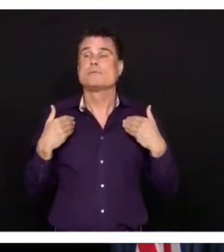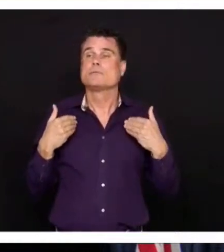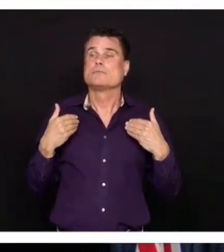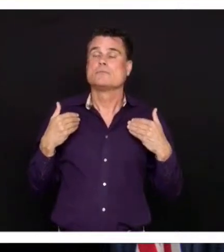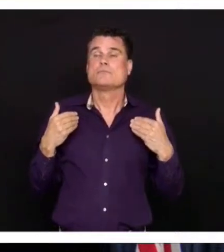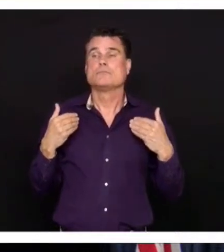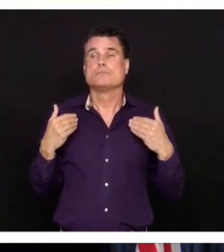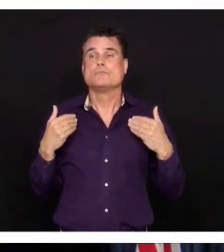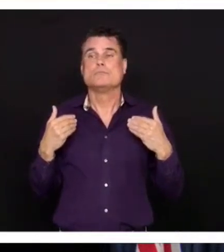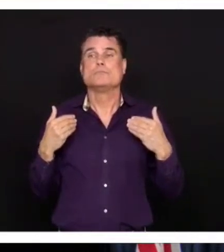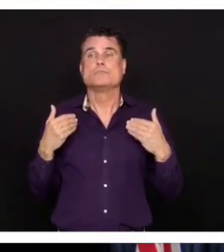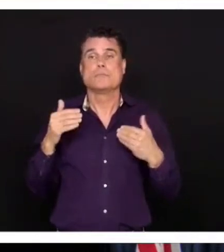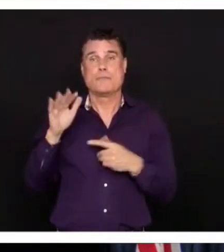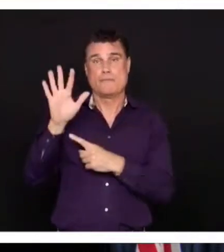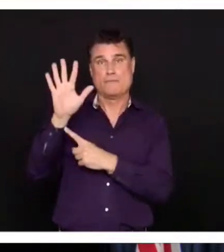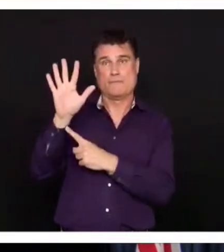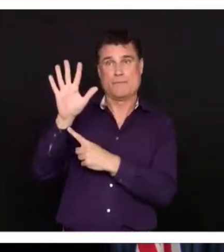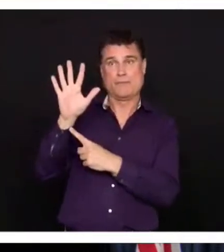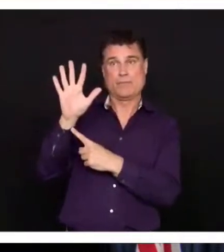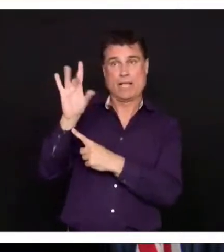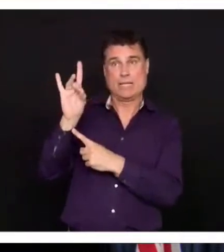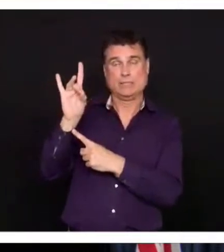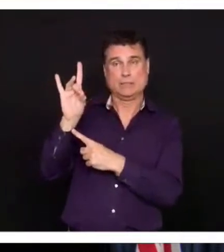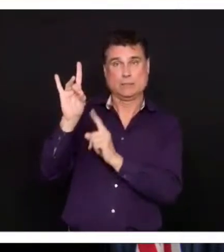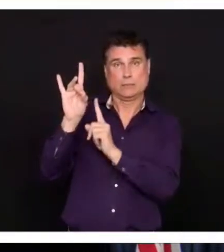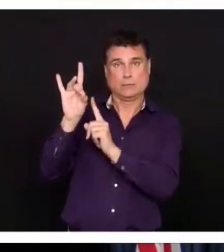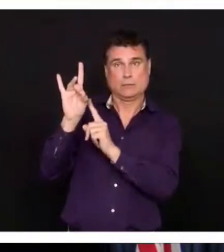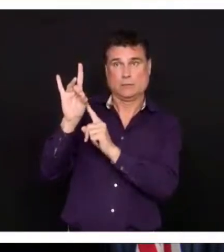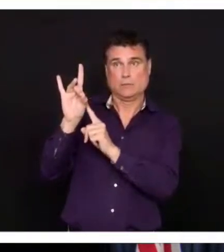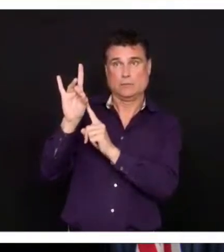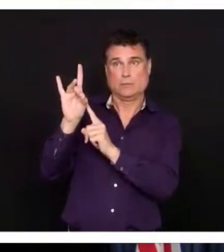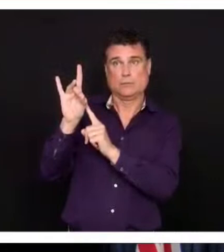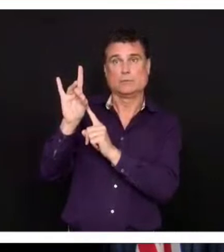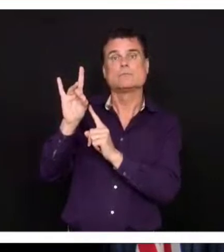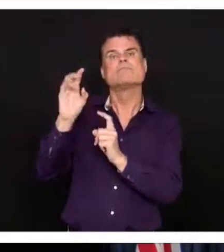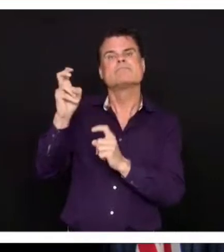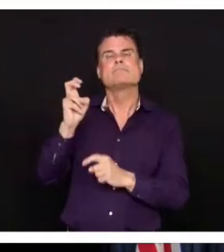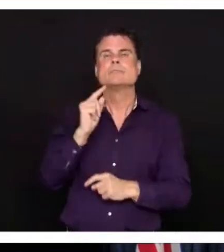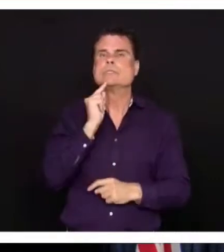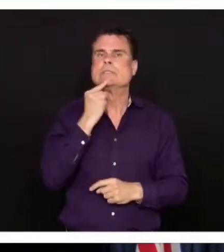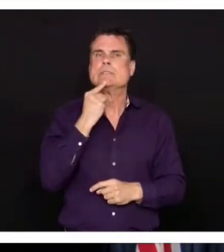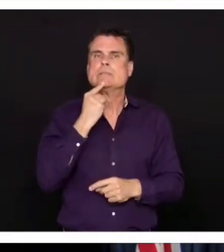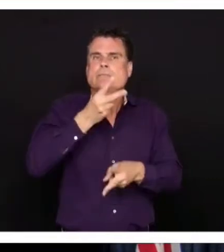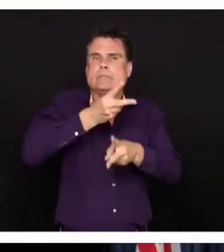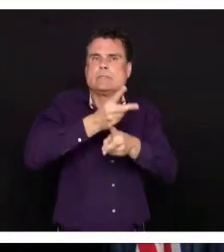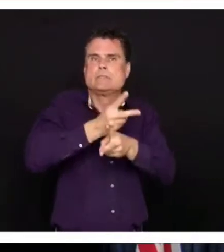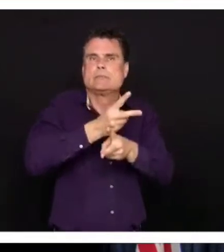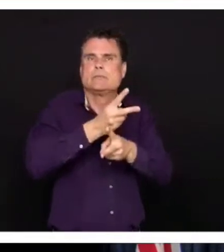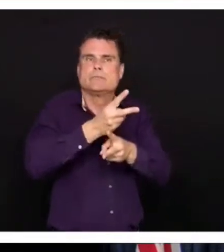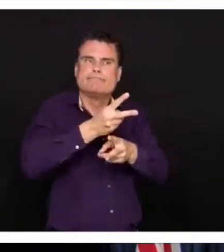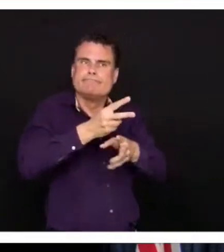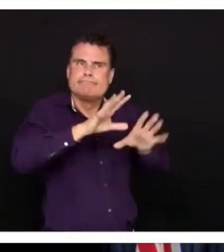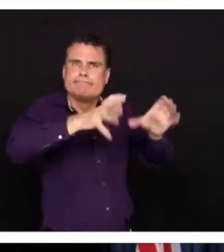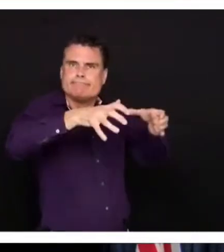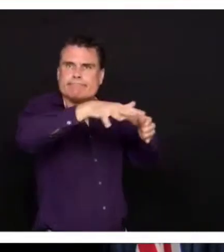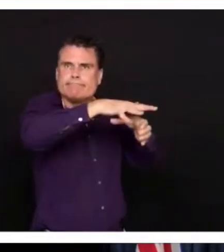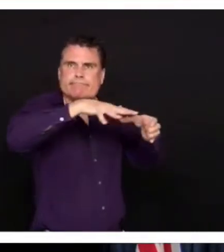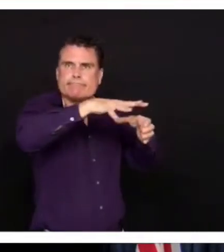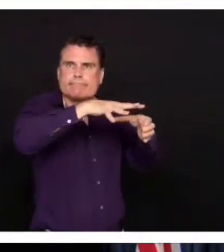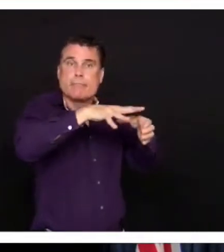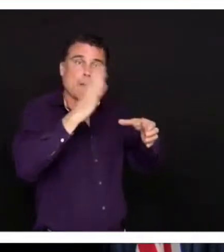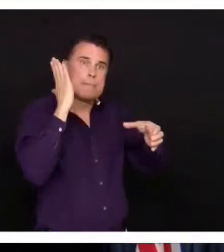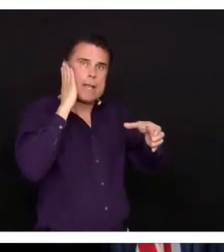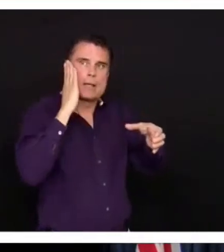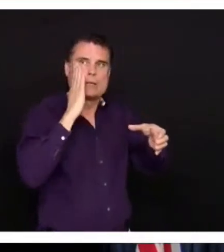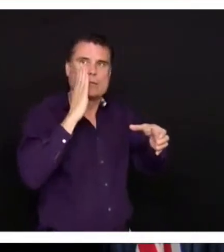critical care, which is at 377. I'll note that there's a small error, I think,